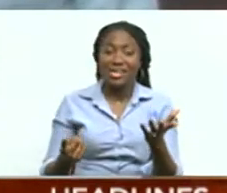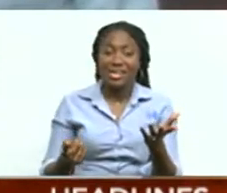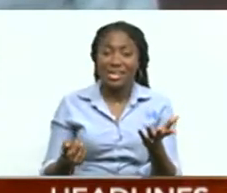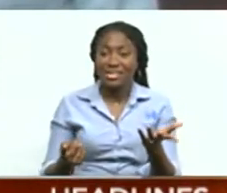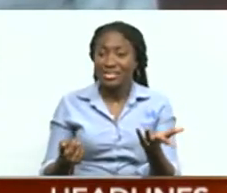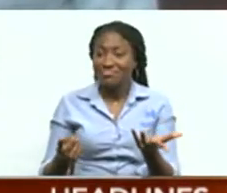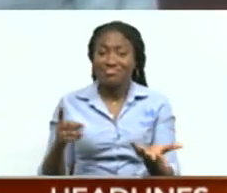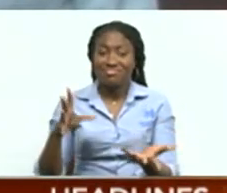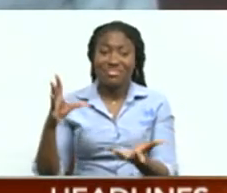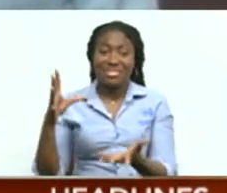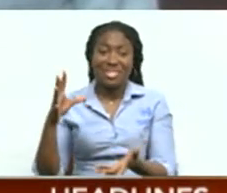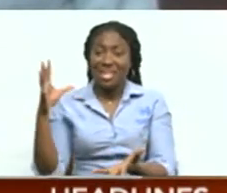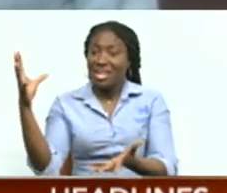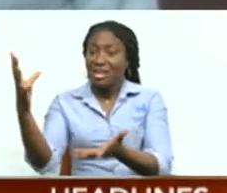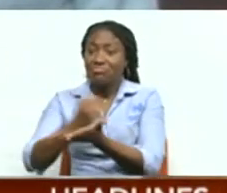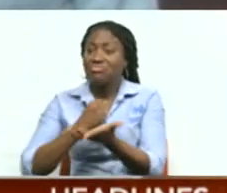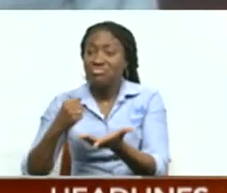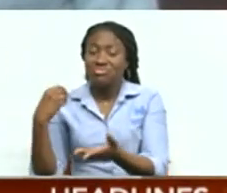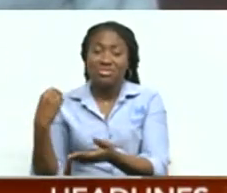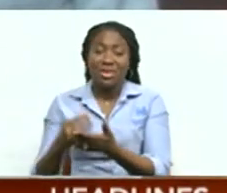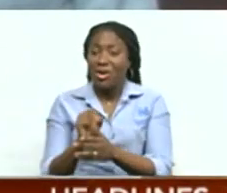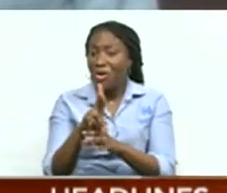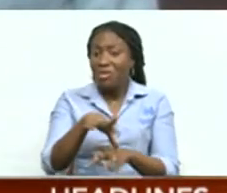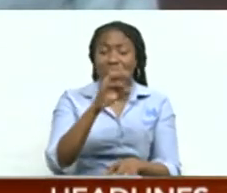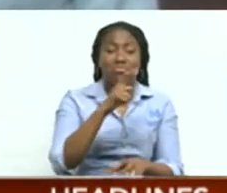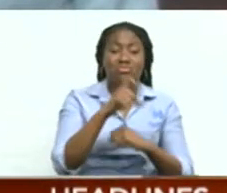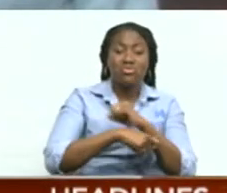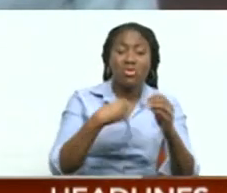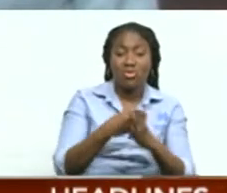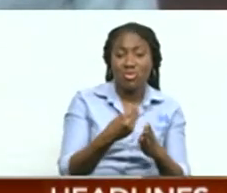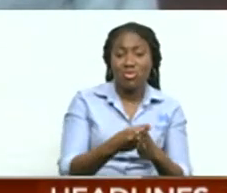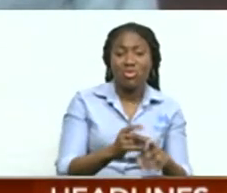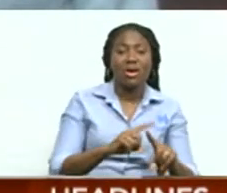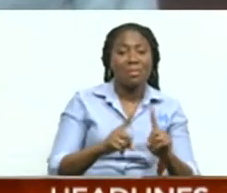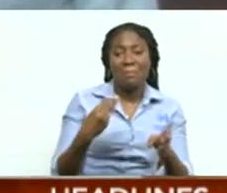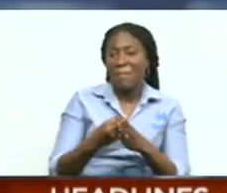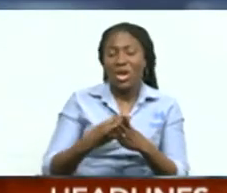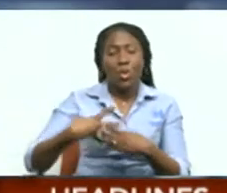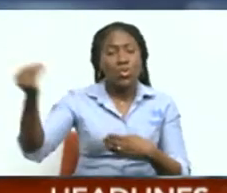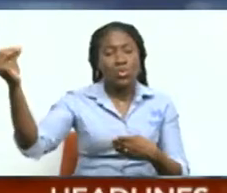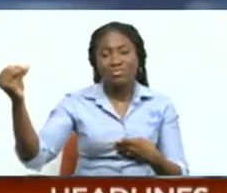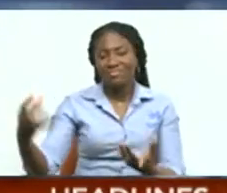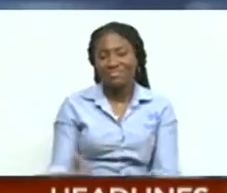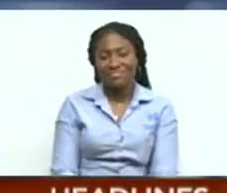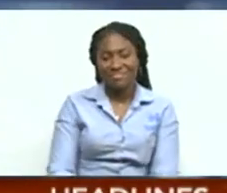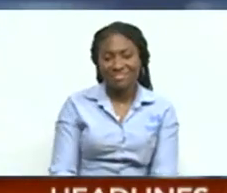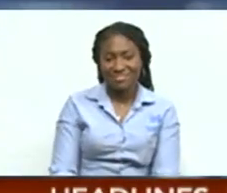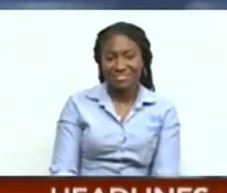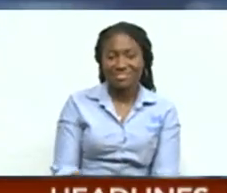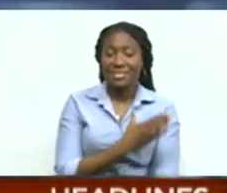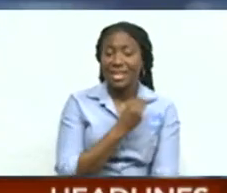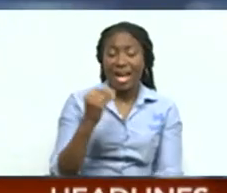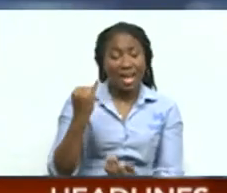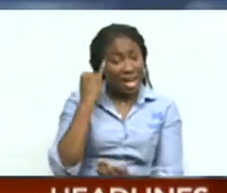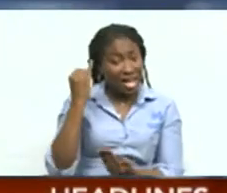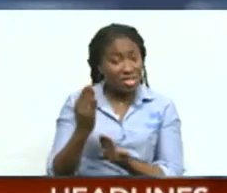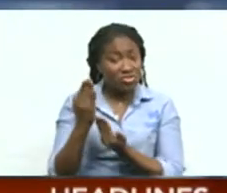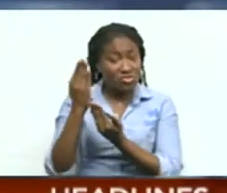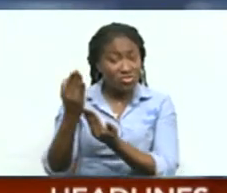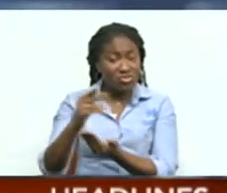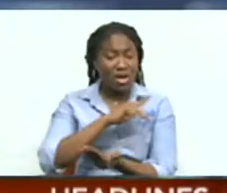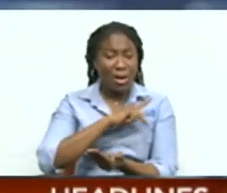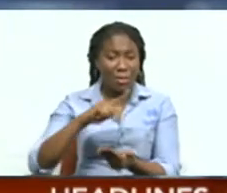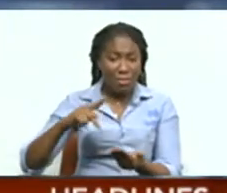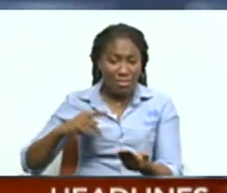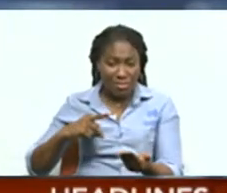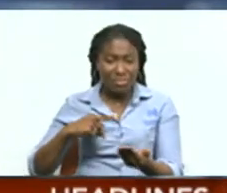the low-hanging fruits or the runners, but the money is gone. And Groom suggested that Parliament legislate a time